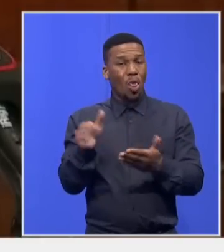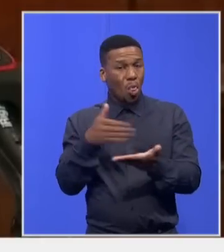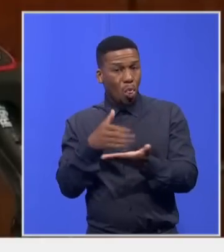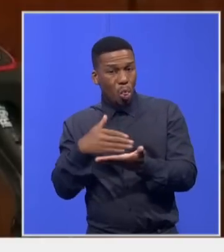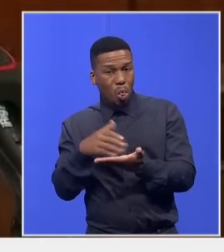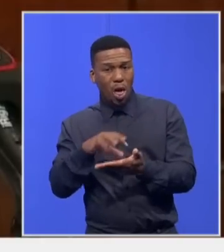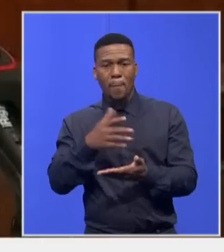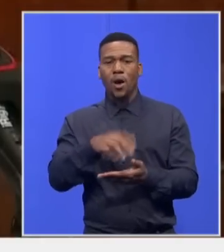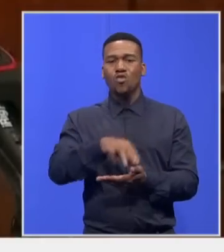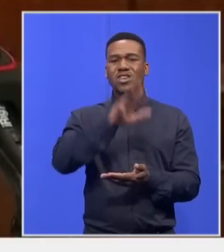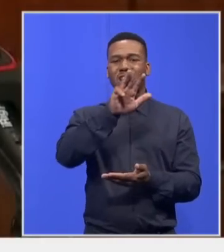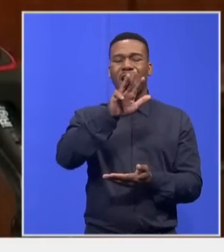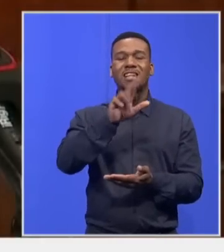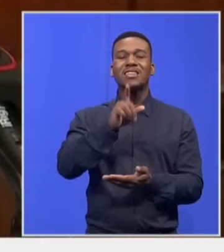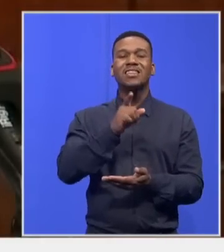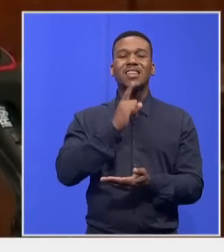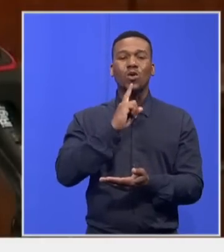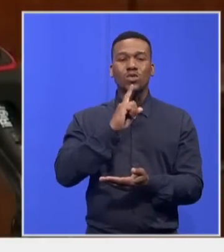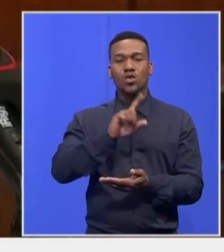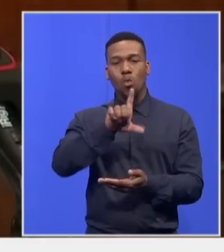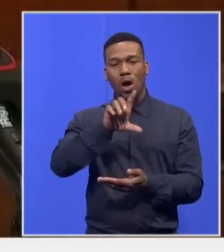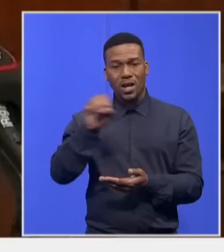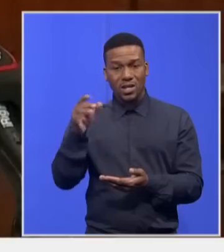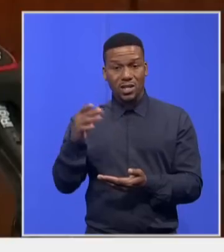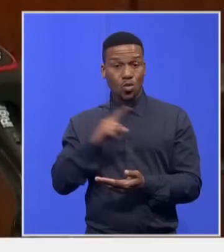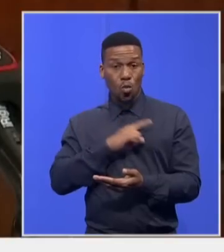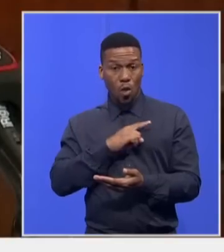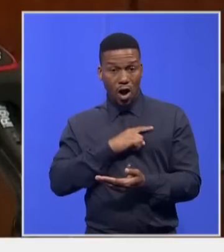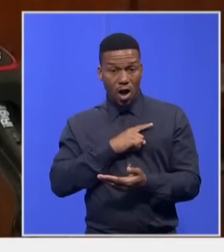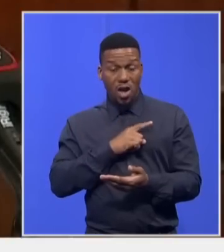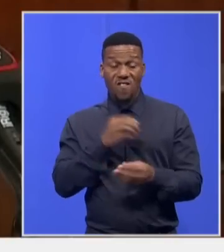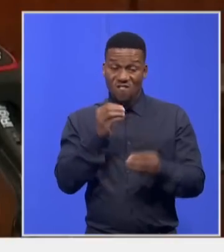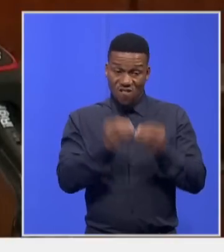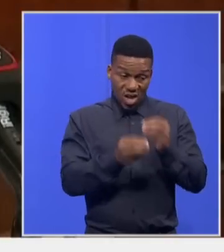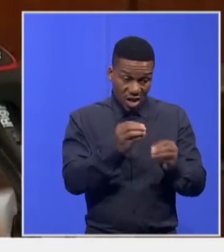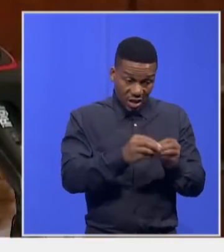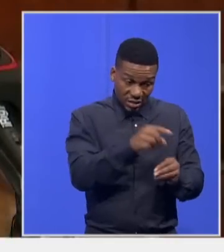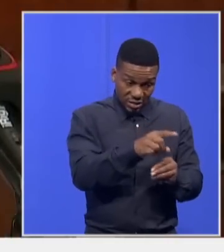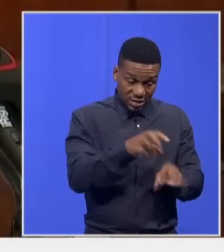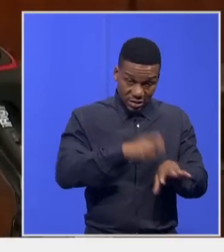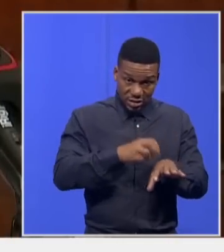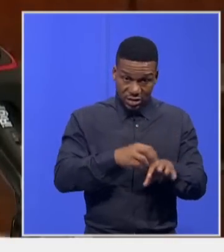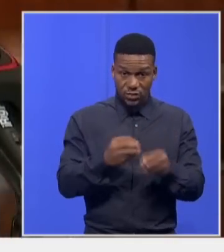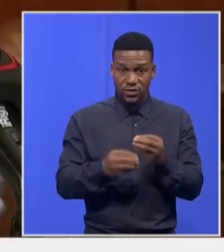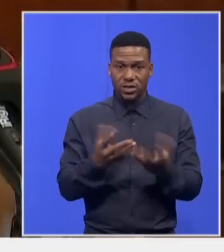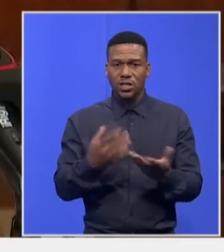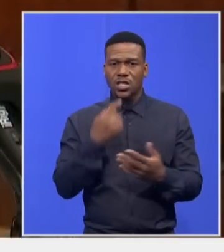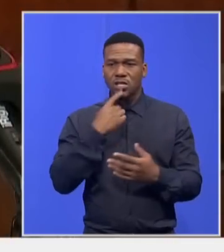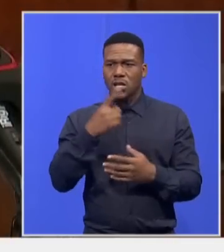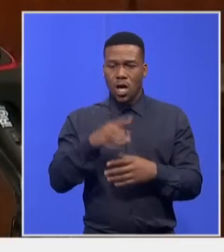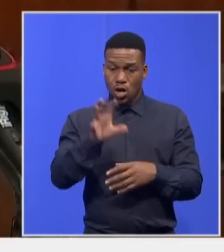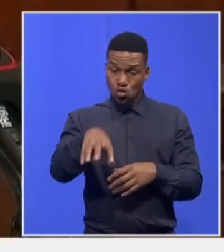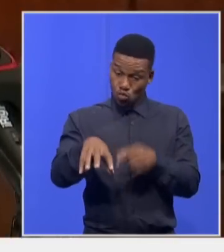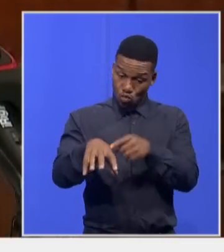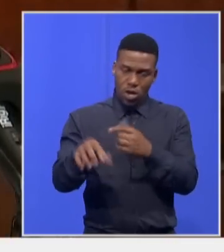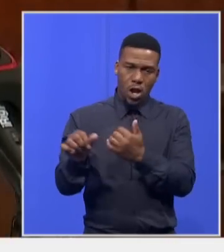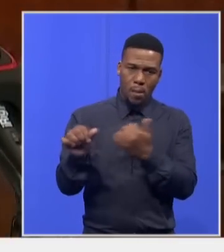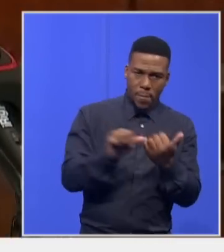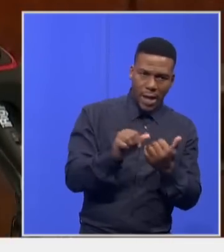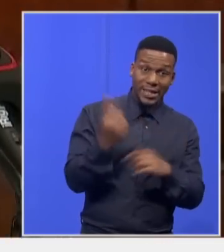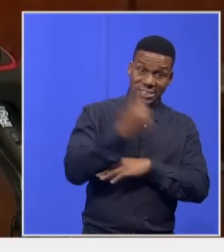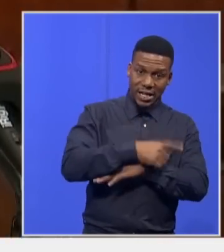1,900 as a result of outage sleeps. So when management says, I will return this unit by this date, and it doesn't come back,